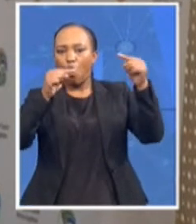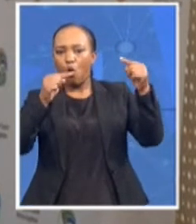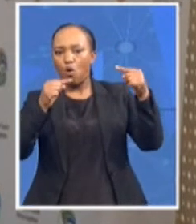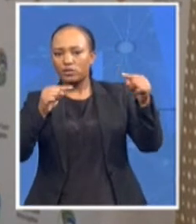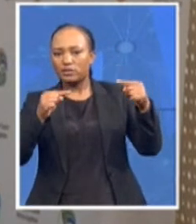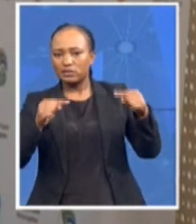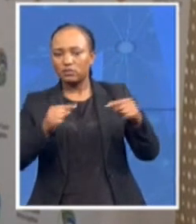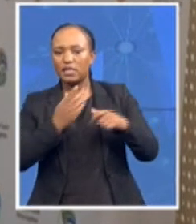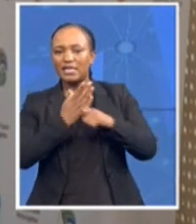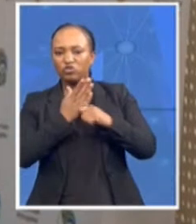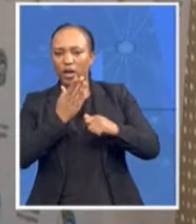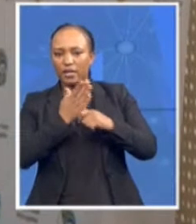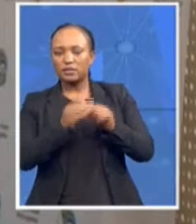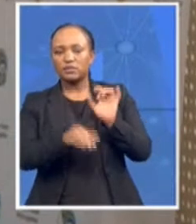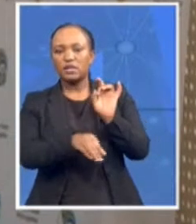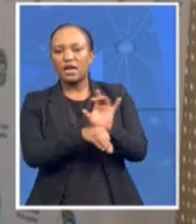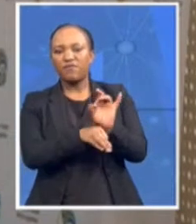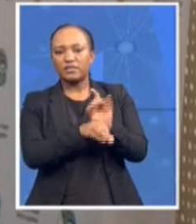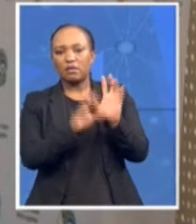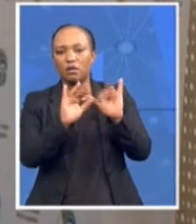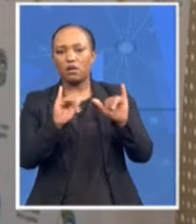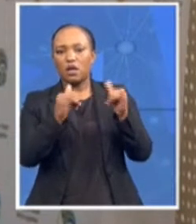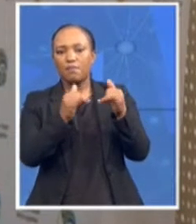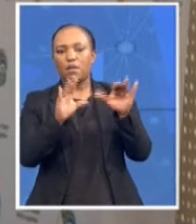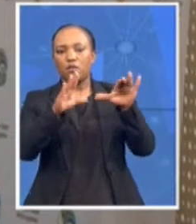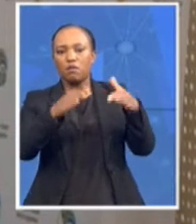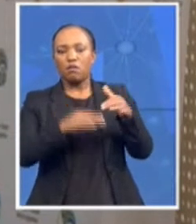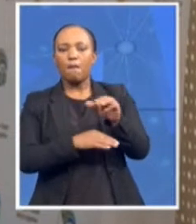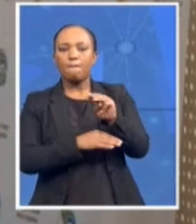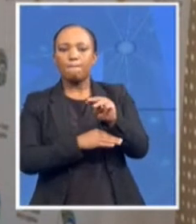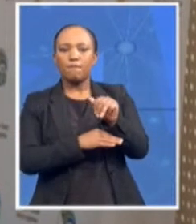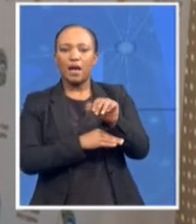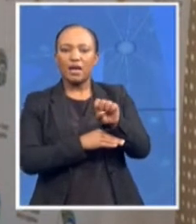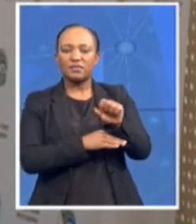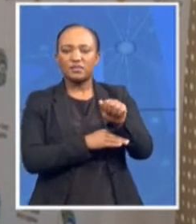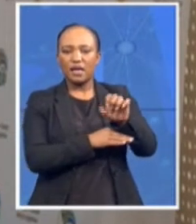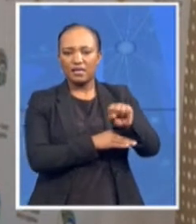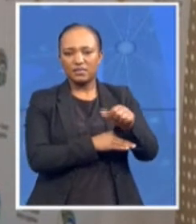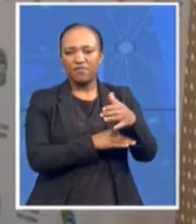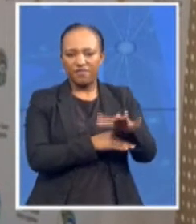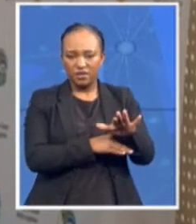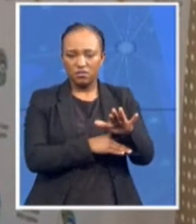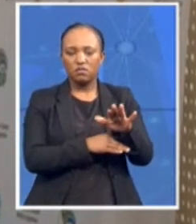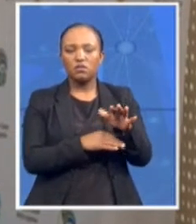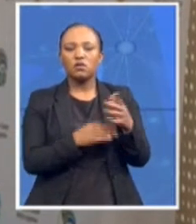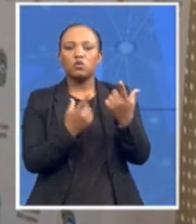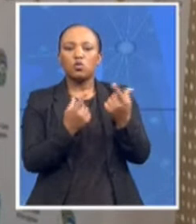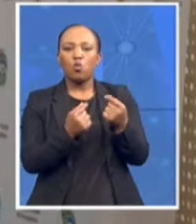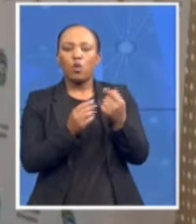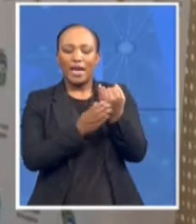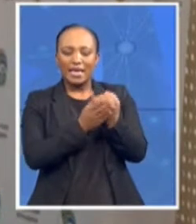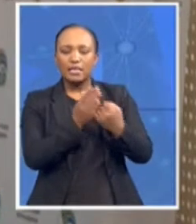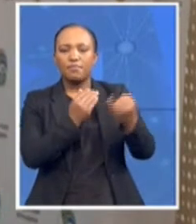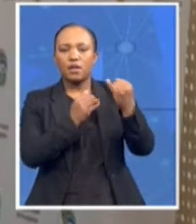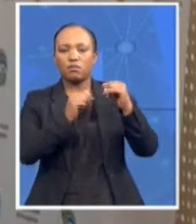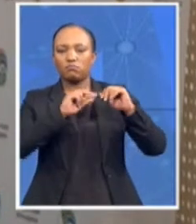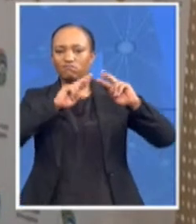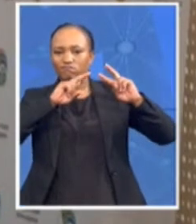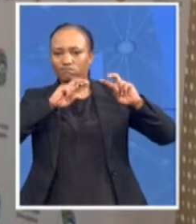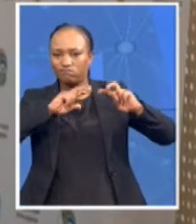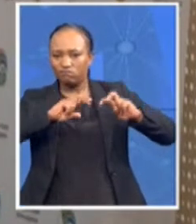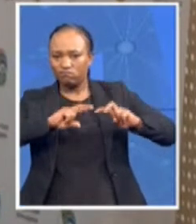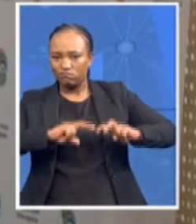Forensic. We appointed them to conduct the independent forensic investigation into the implementation of the